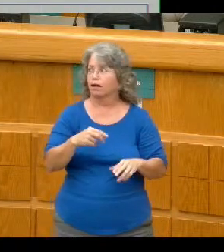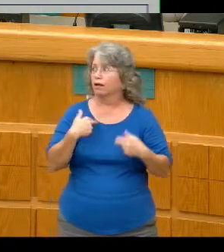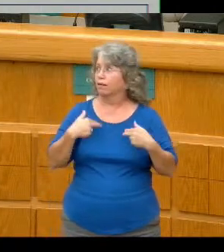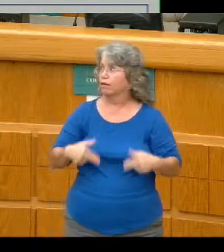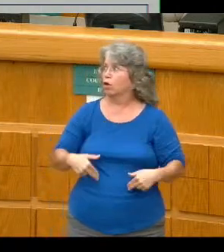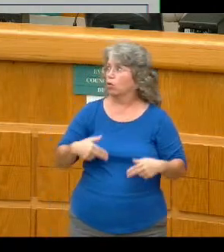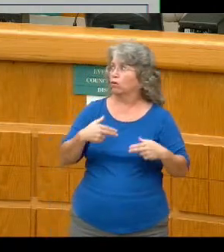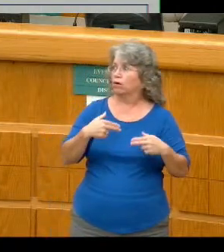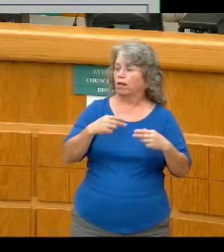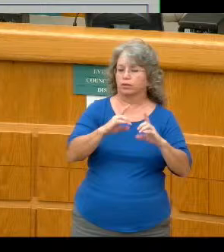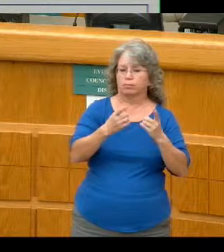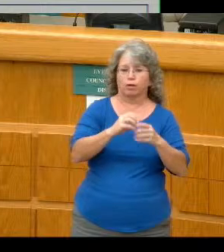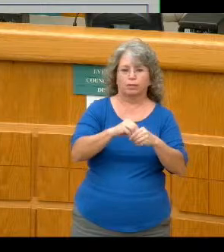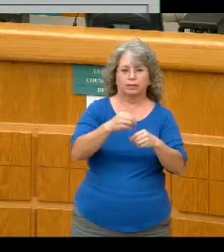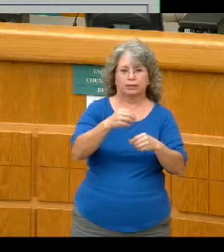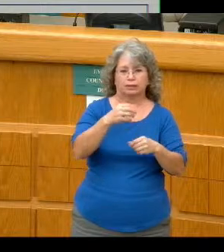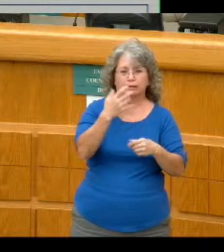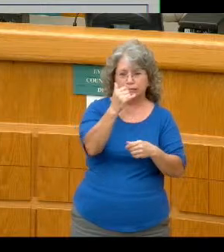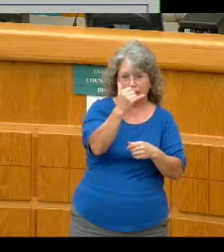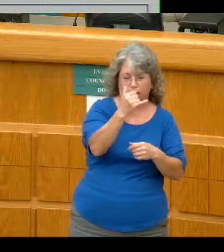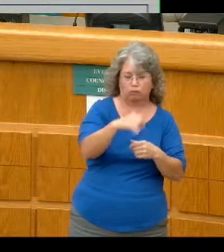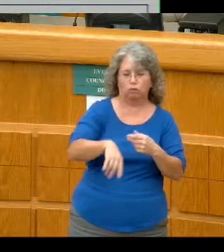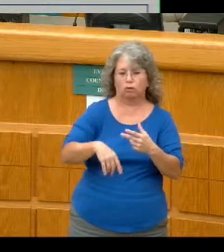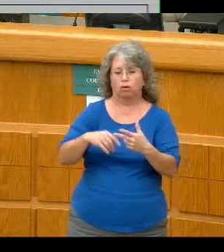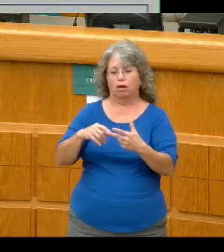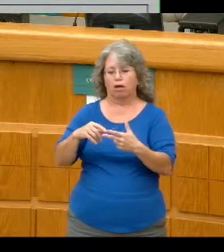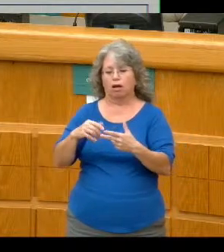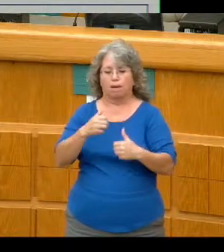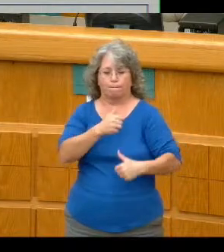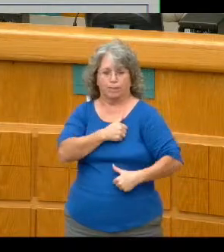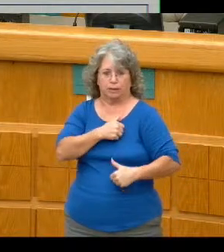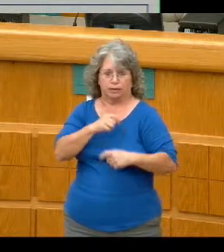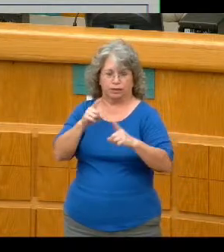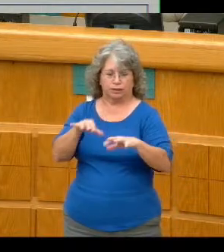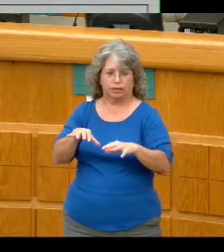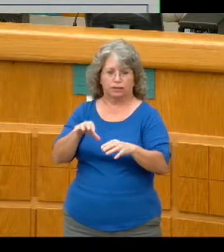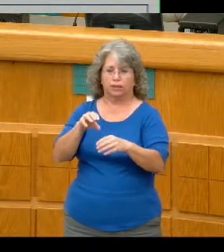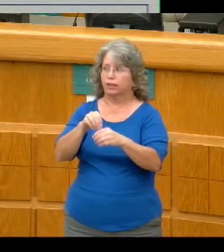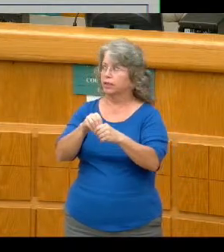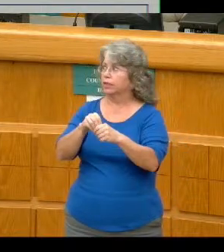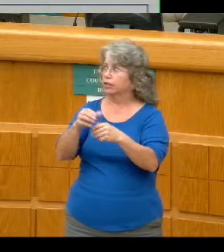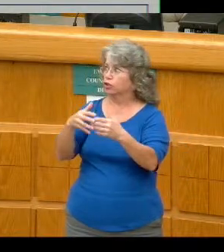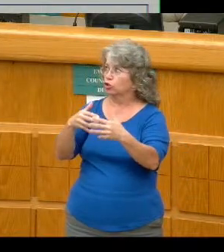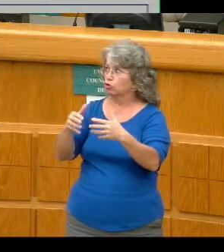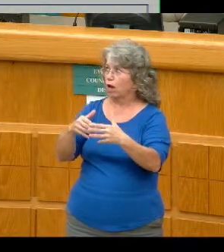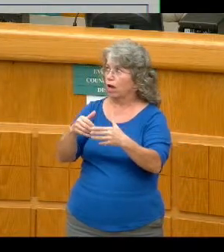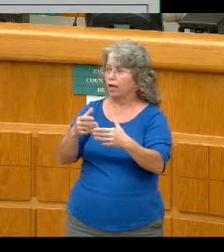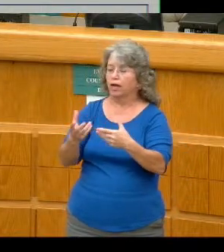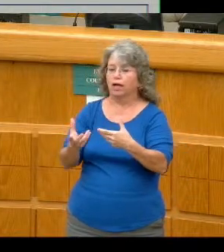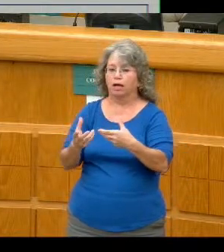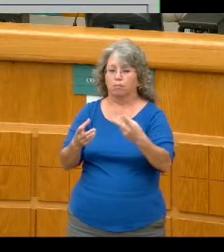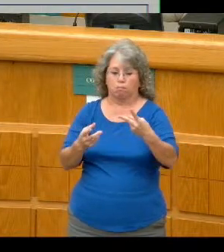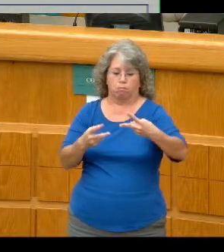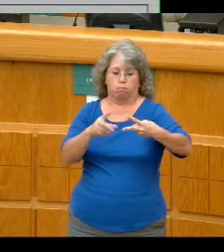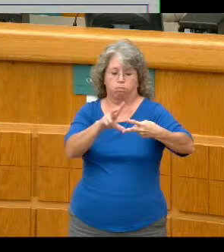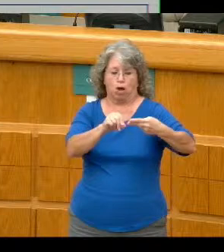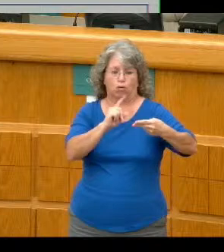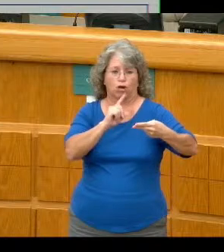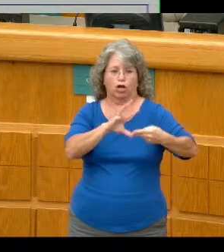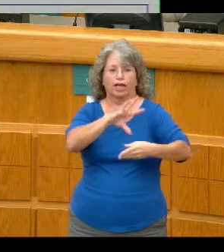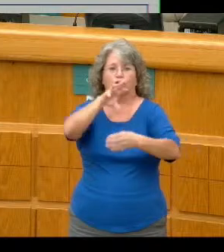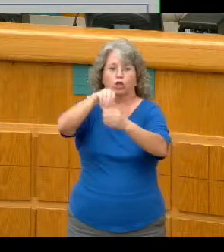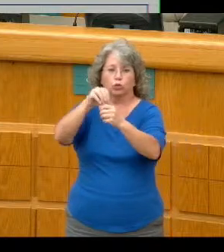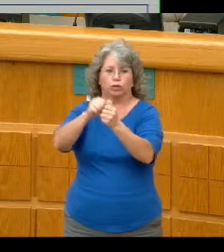health department in mustard and the mobile testing in gray are included within all testing, and all testing includes several other